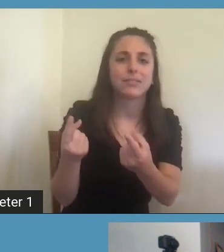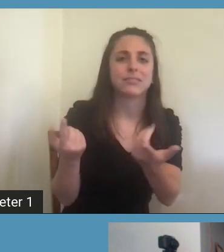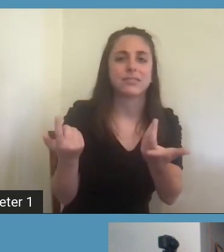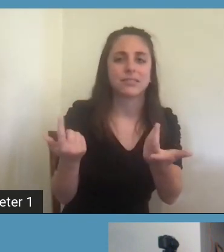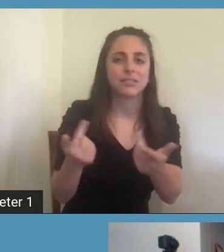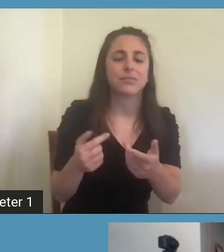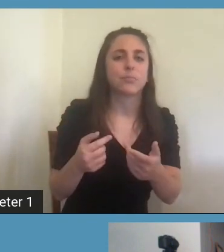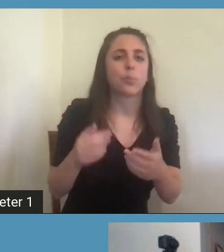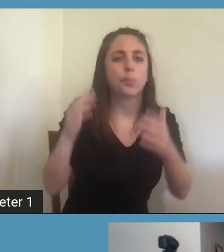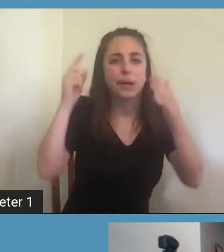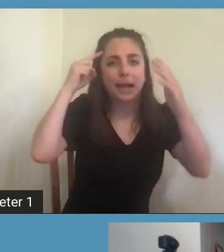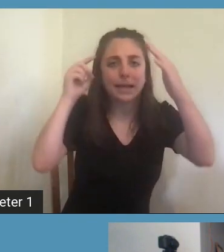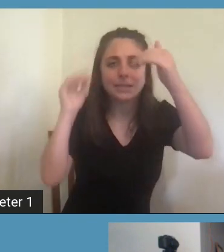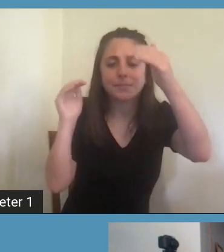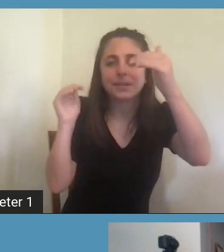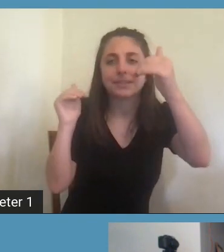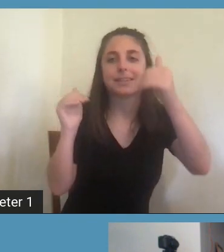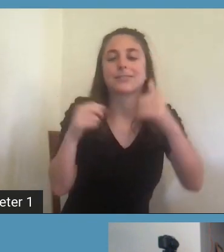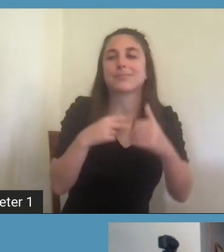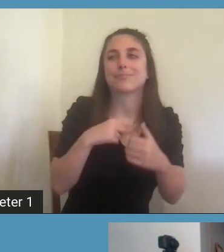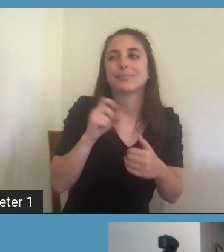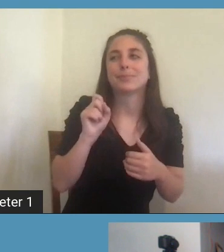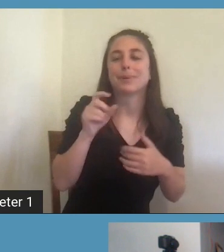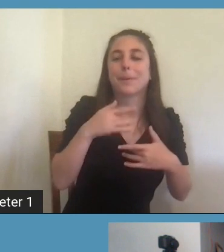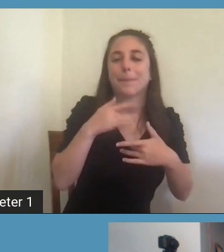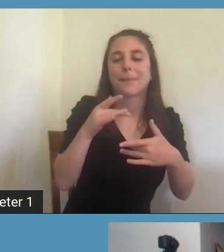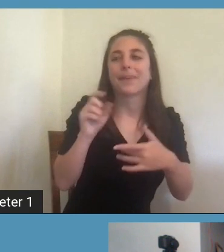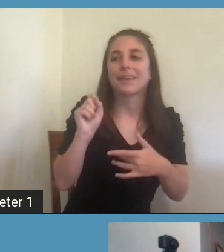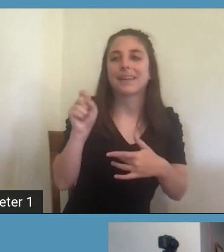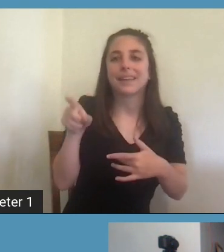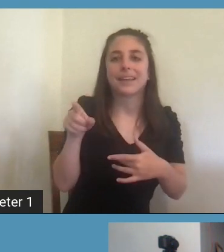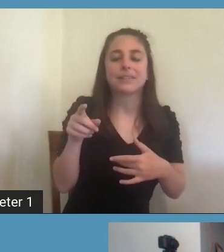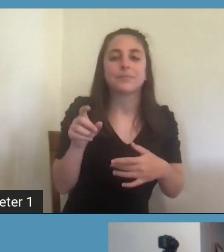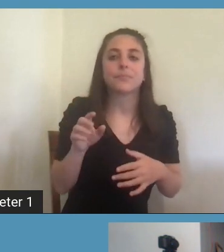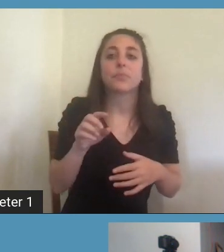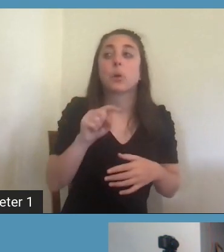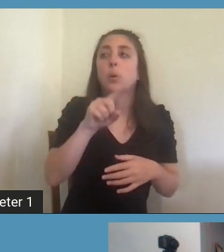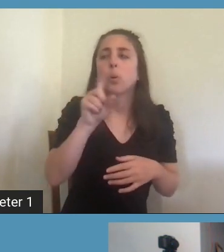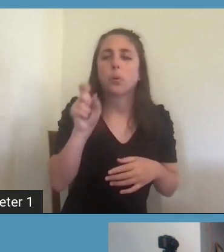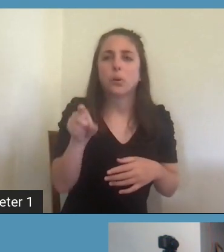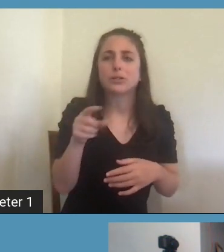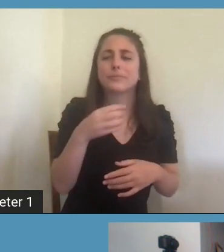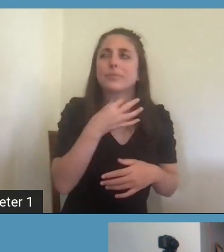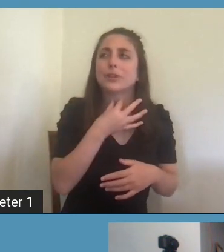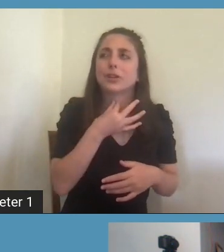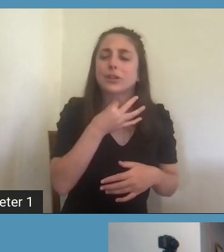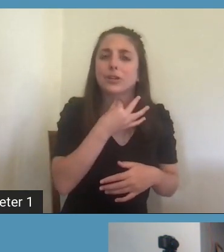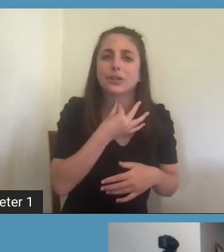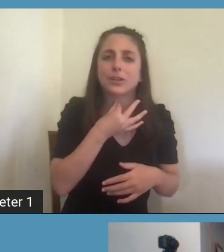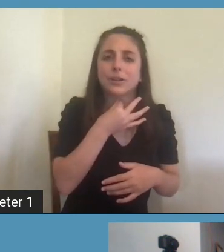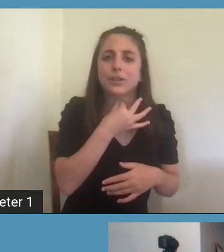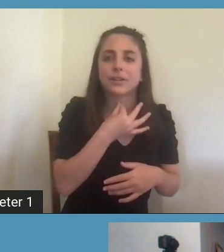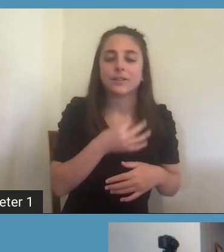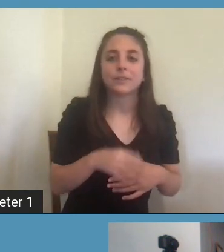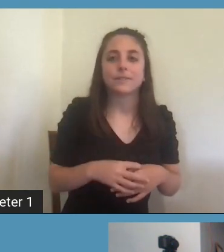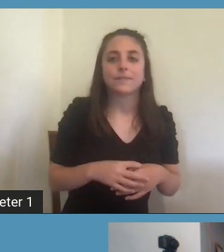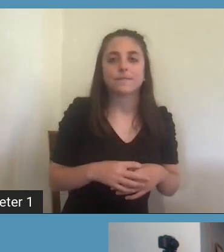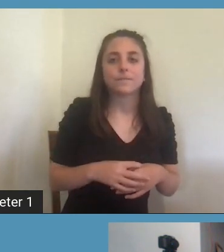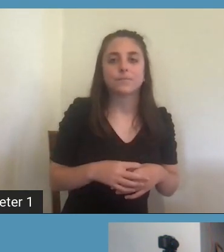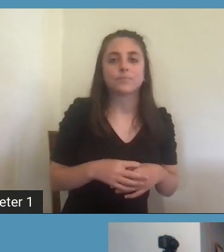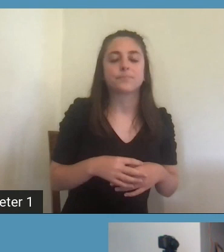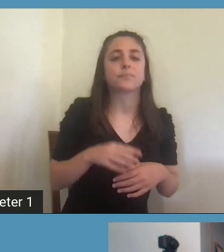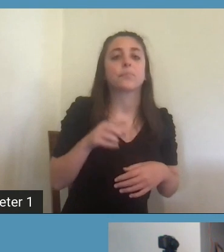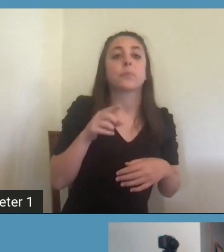to expect. Here's a question that I'm really curious to see how you answer it. What's the most creative thing you've seen done with a